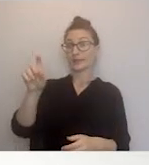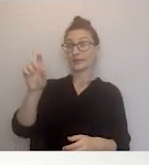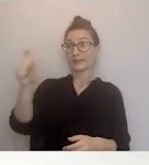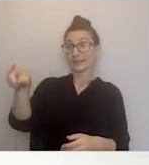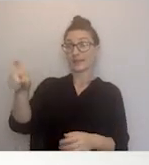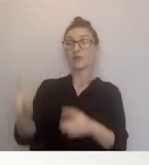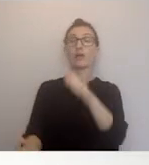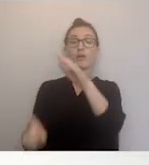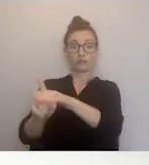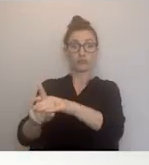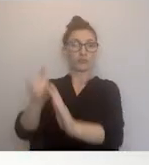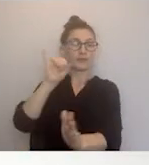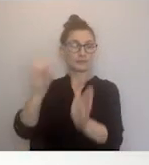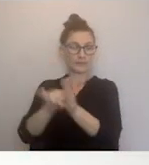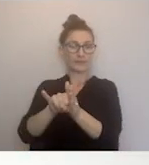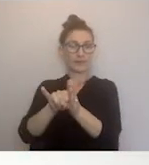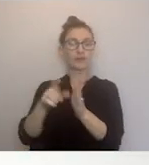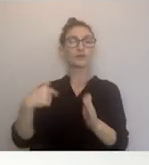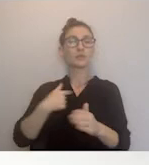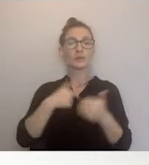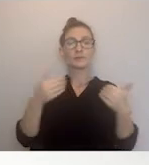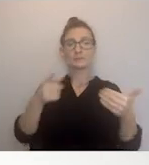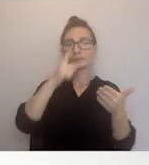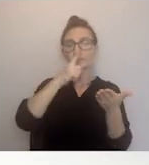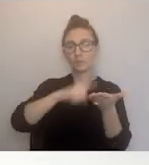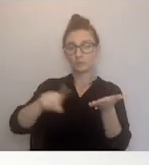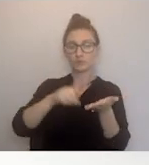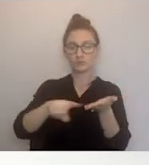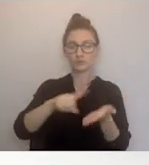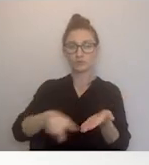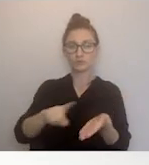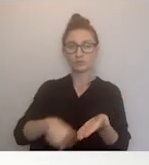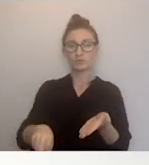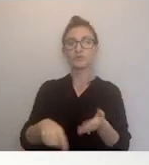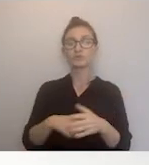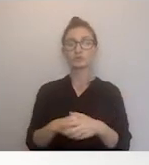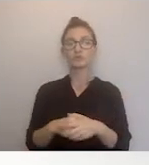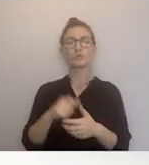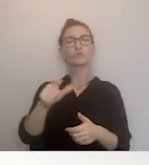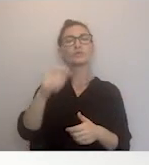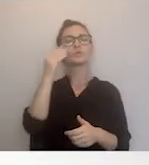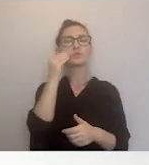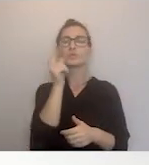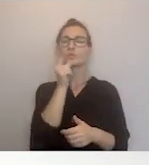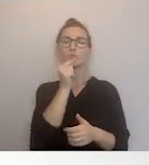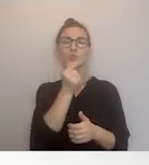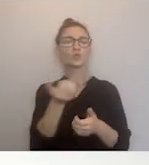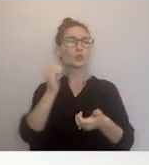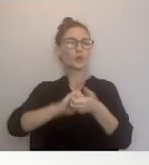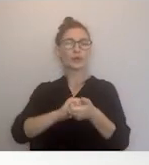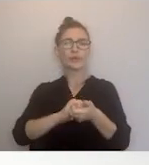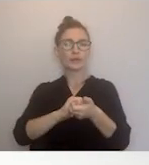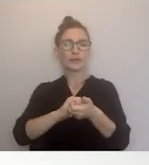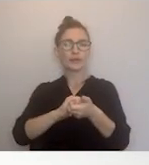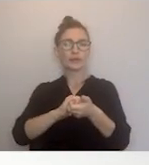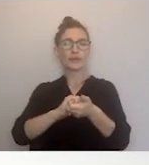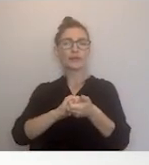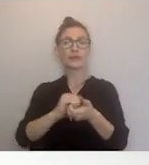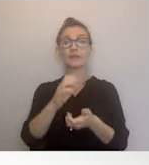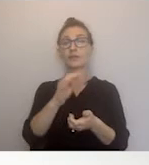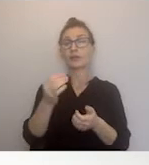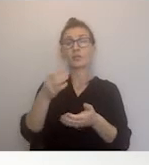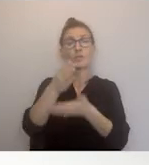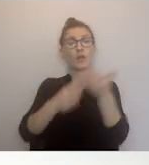is, we do a lot of research on the population. Before we start anything, it's highly important to know who you're working with and why what you're doing might